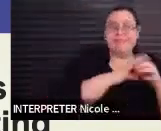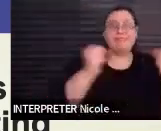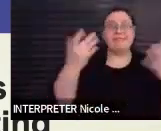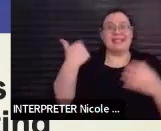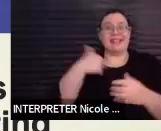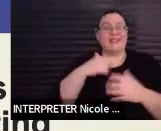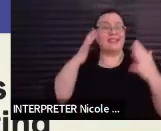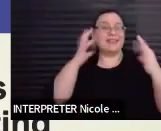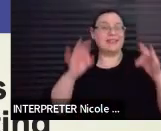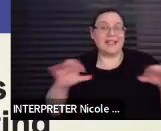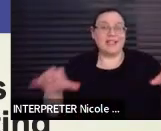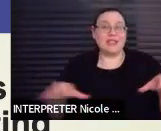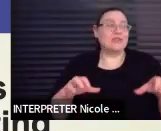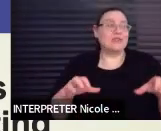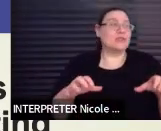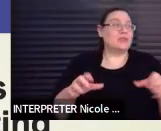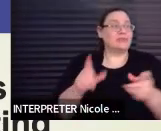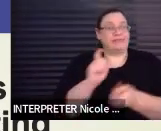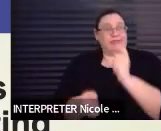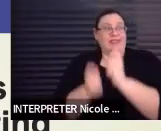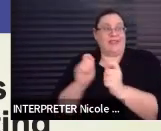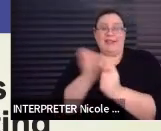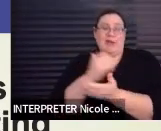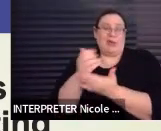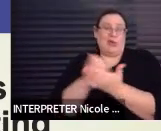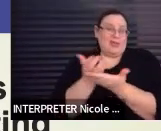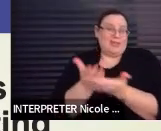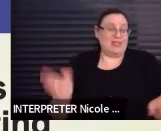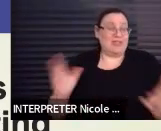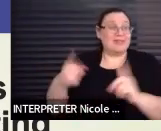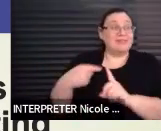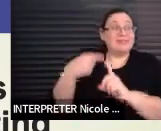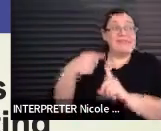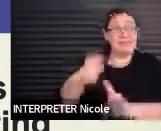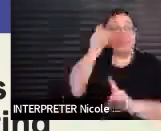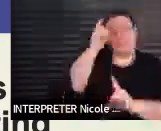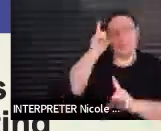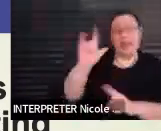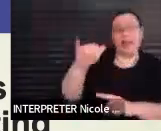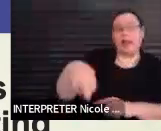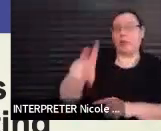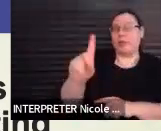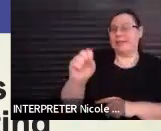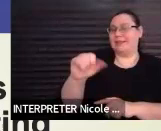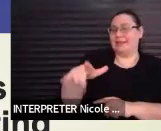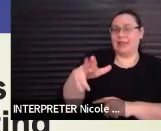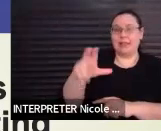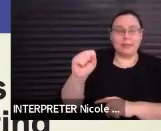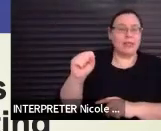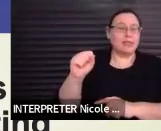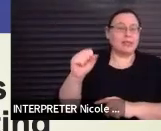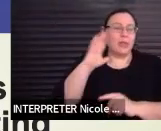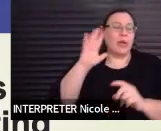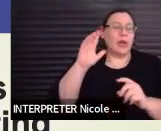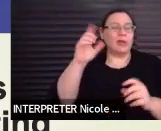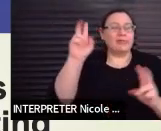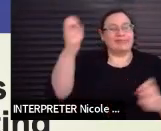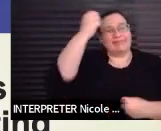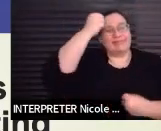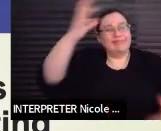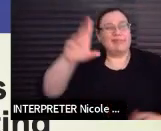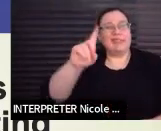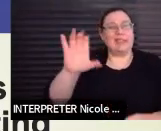to do revise our course materials, in particular, the liquid syllabus, or the decolonizing of our syllabus, or